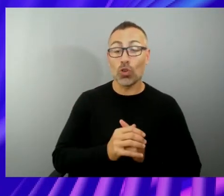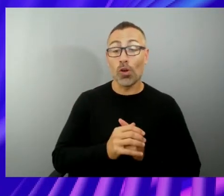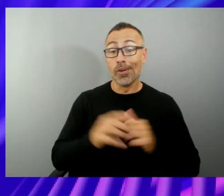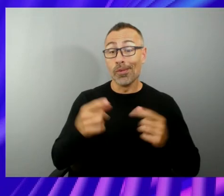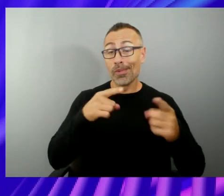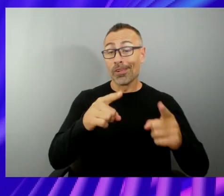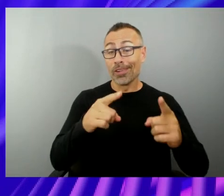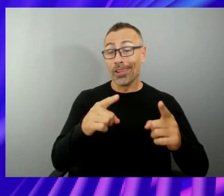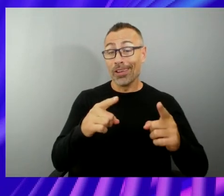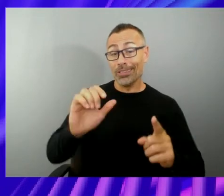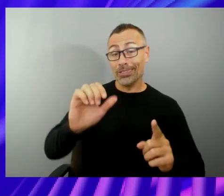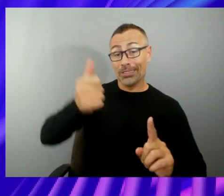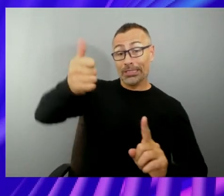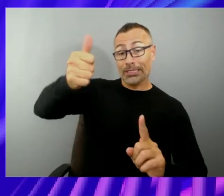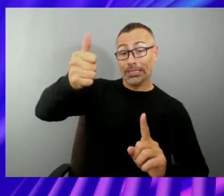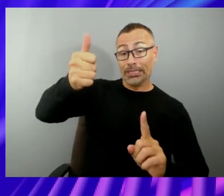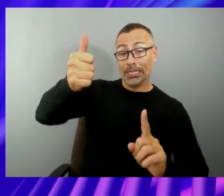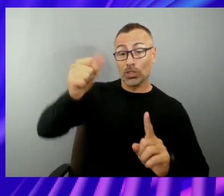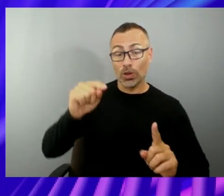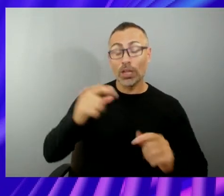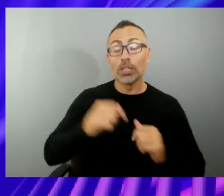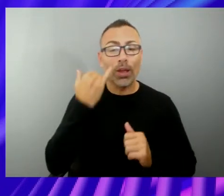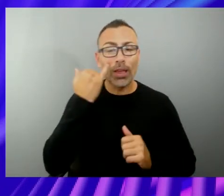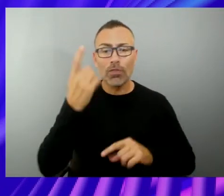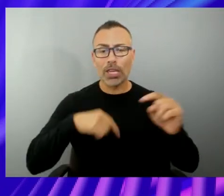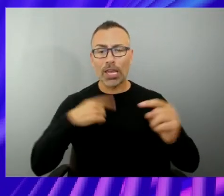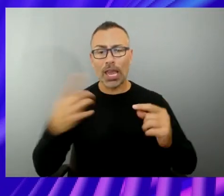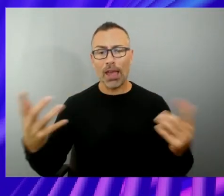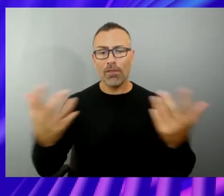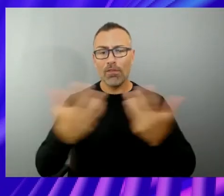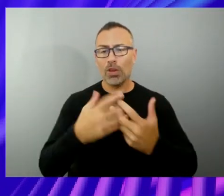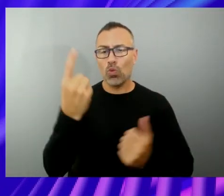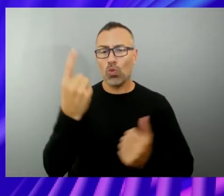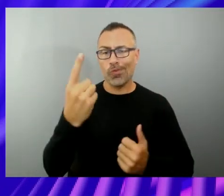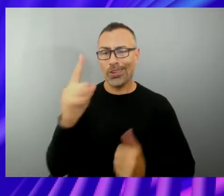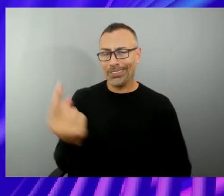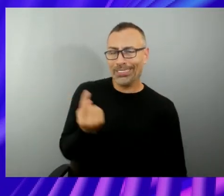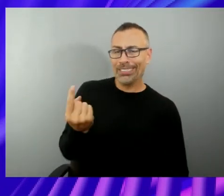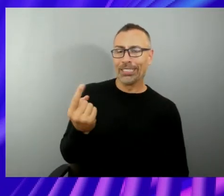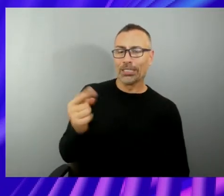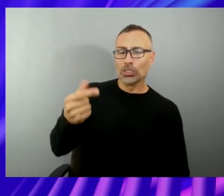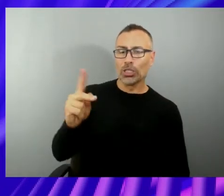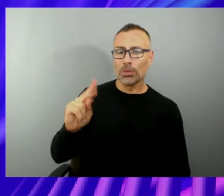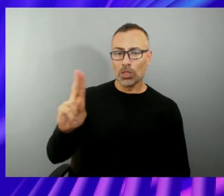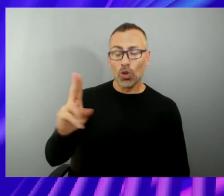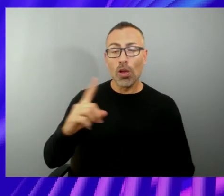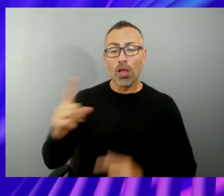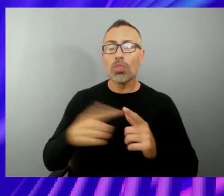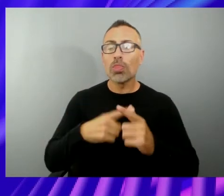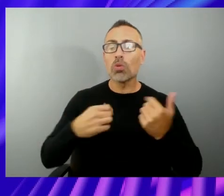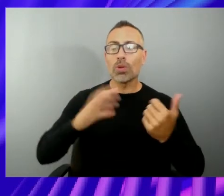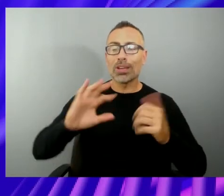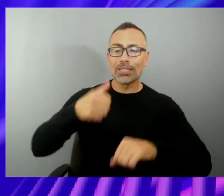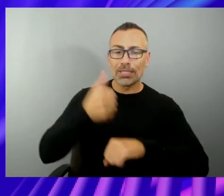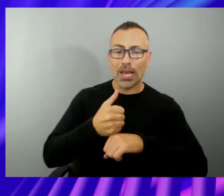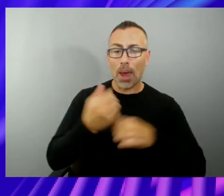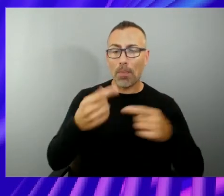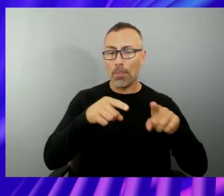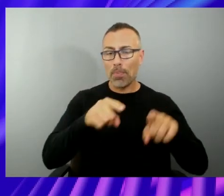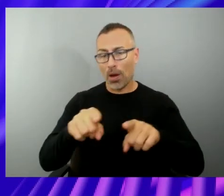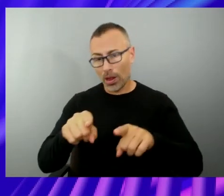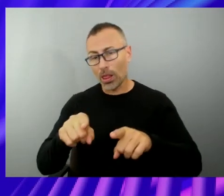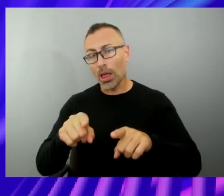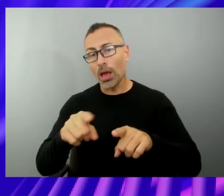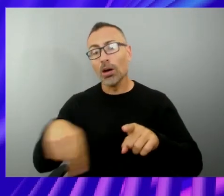cannot fit into a single GPU, then you can use tensor parallel degree to split the layer itself